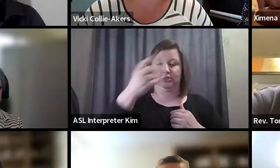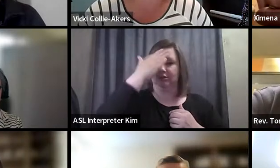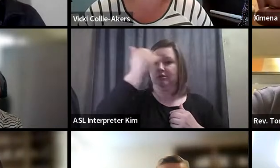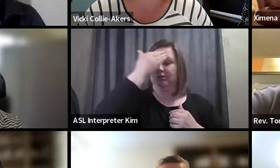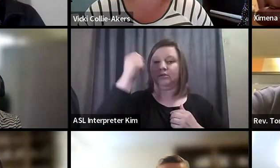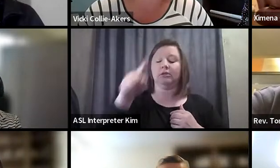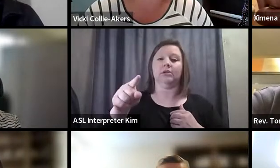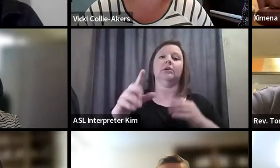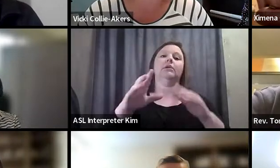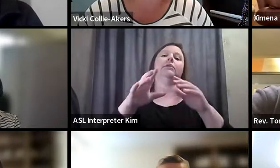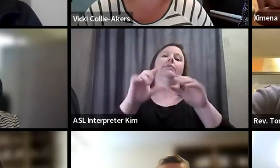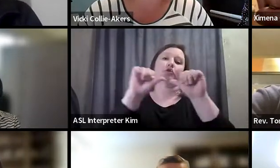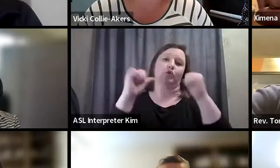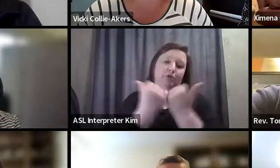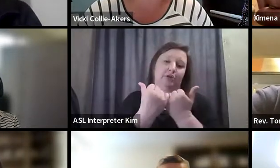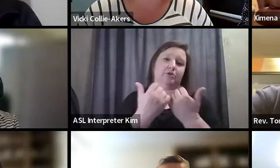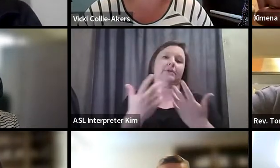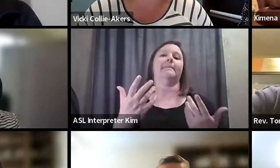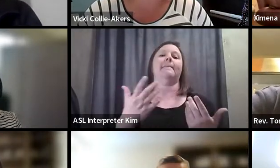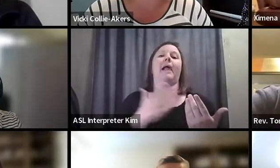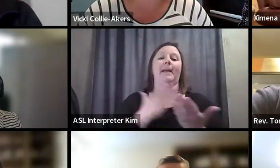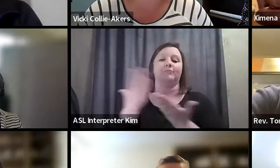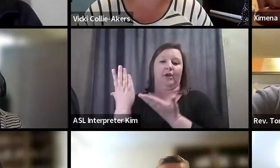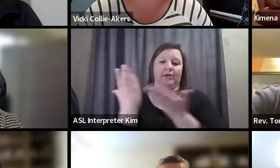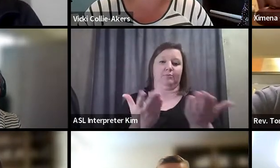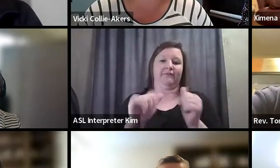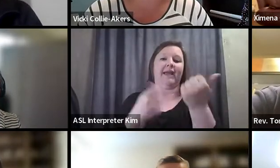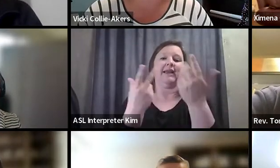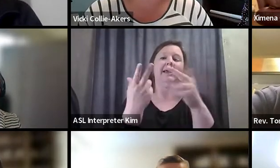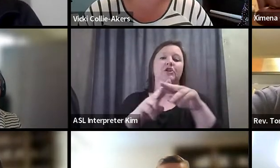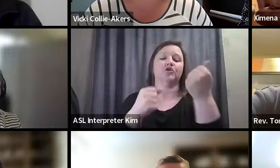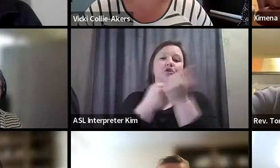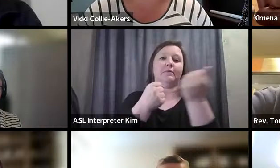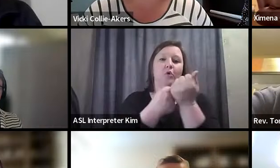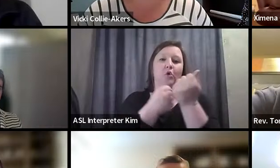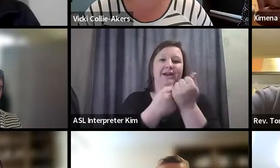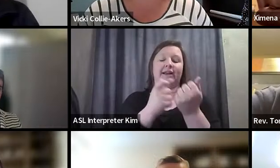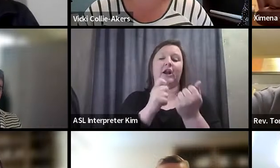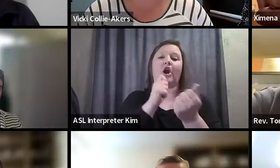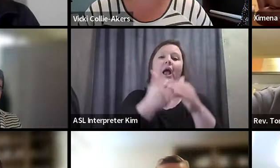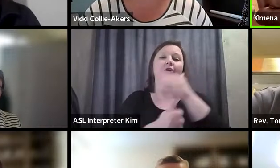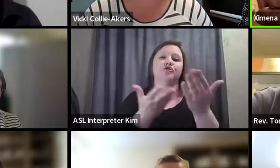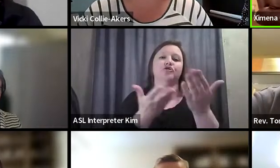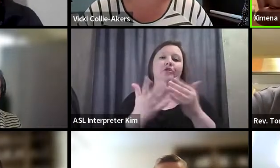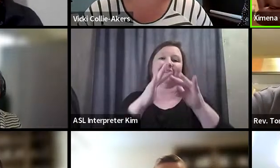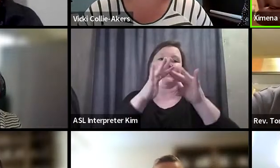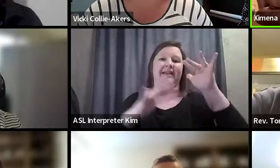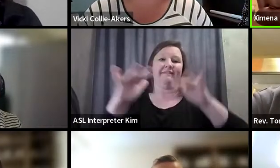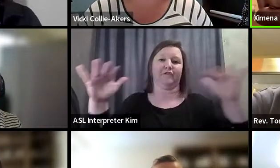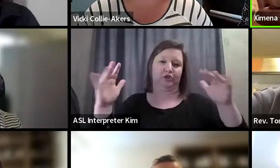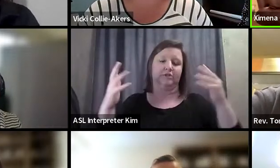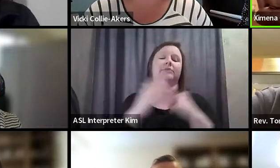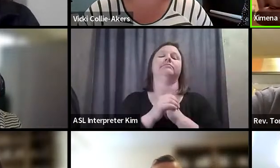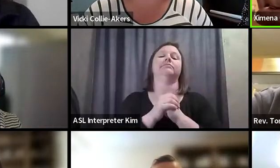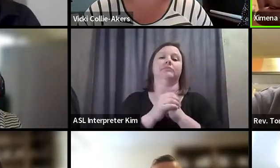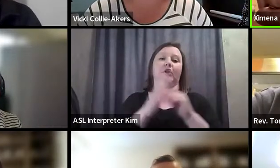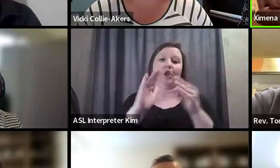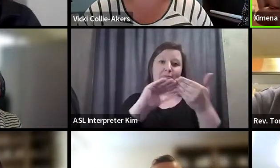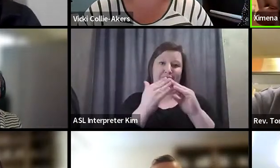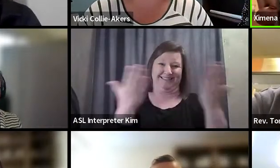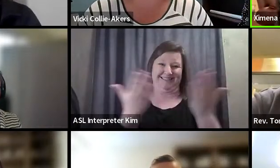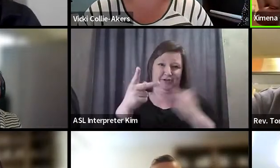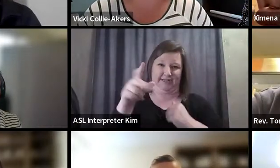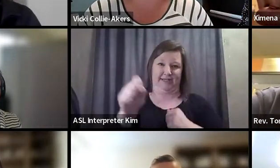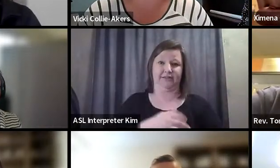and diverse communities here in our 65 counties in the state of Kansas and Missouri. Wow, that's a big job. Thank